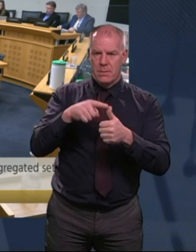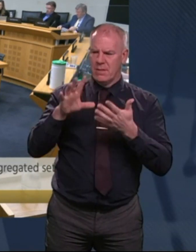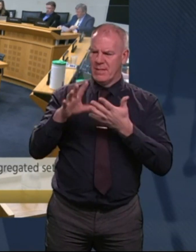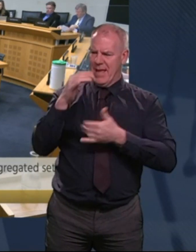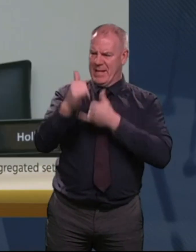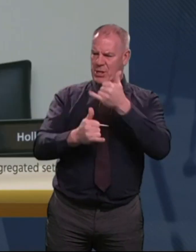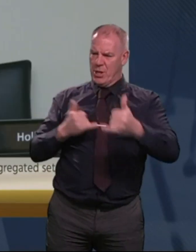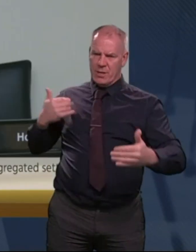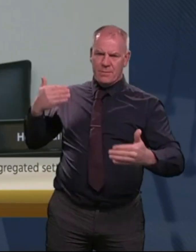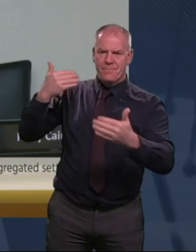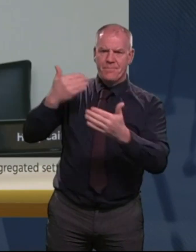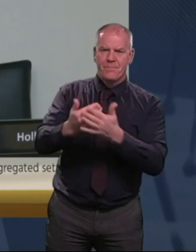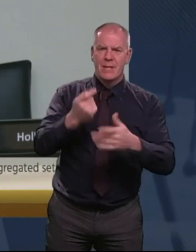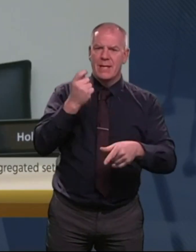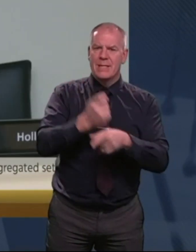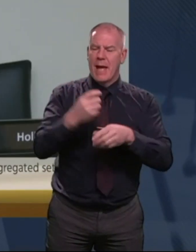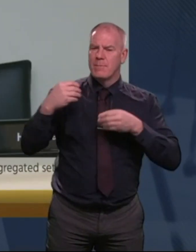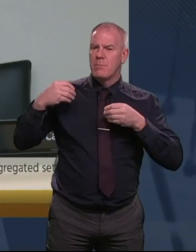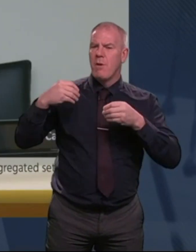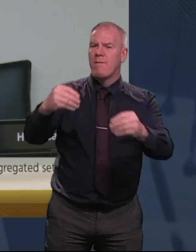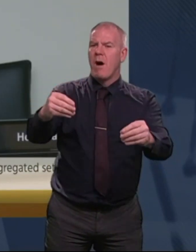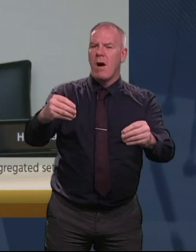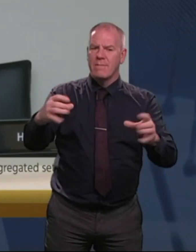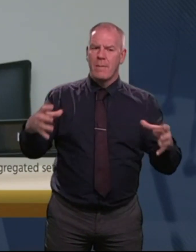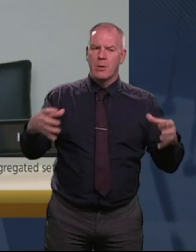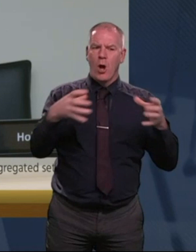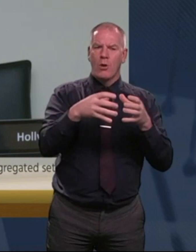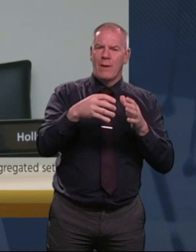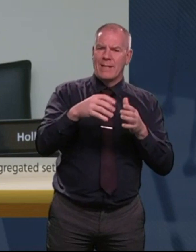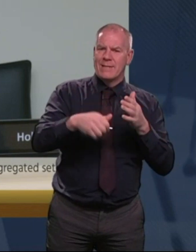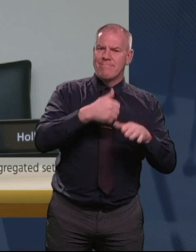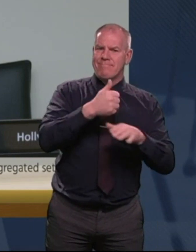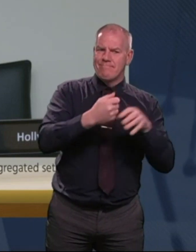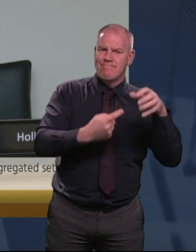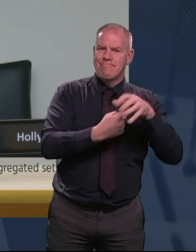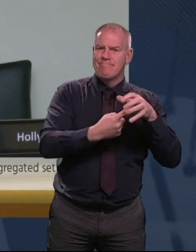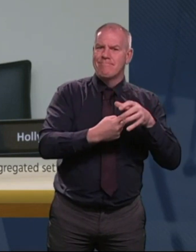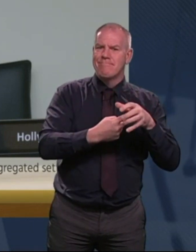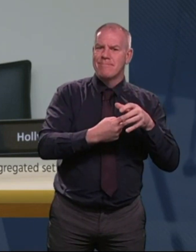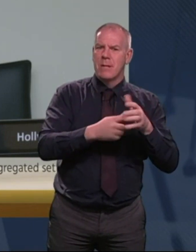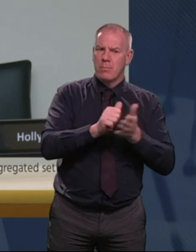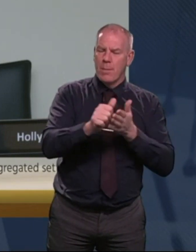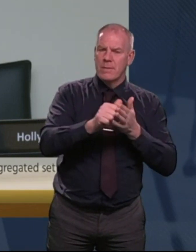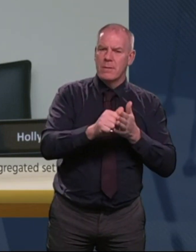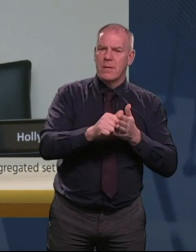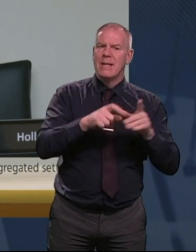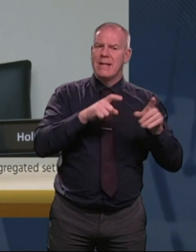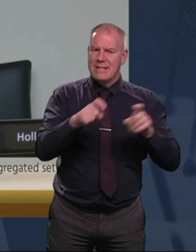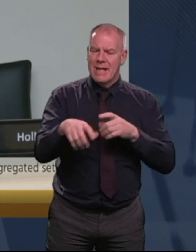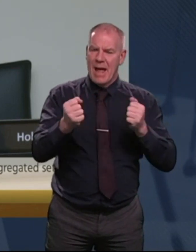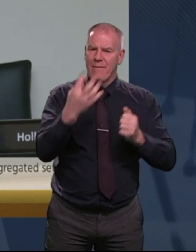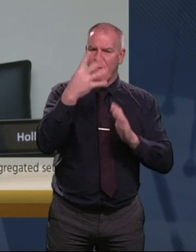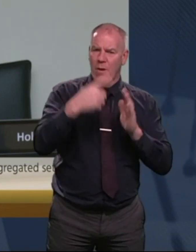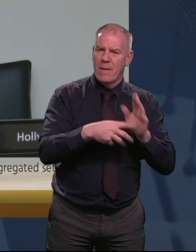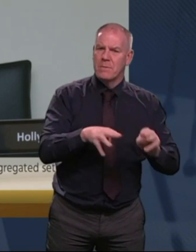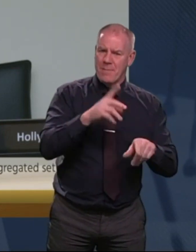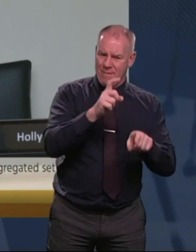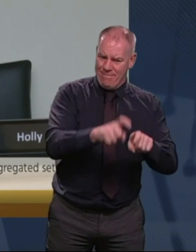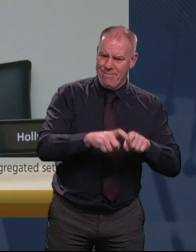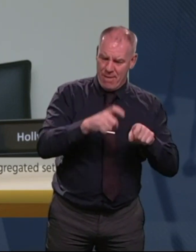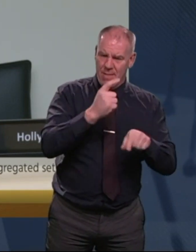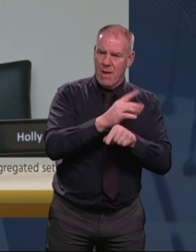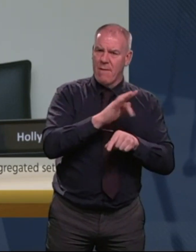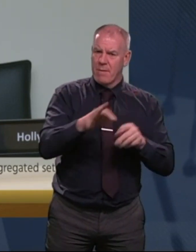the Time to Move On from Congregated Settings report was published, and there's still over 4,000 people in these settings according to the working